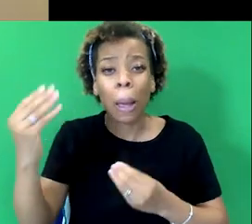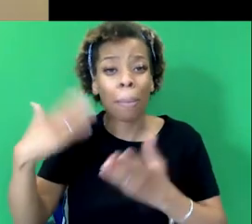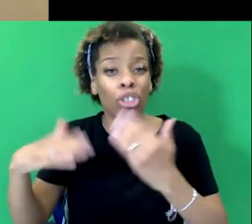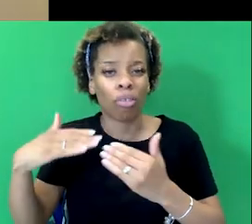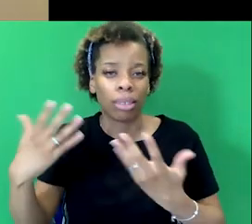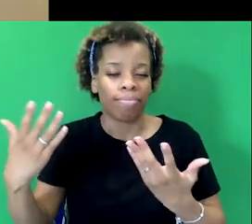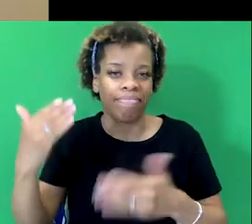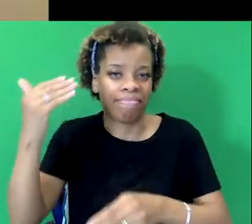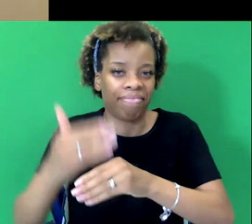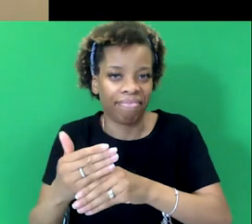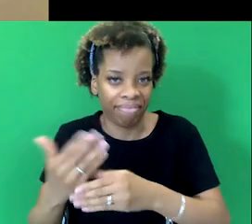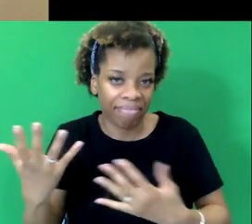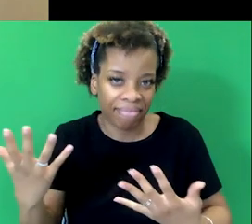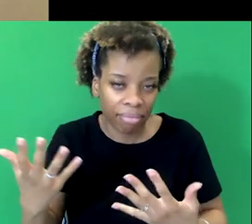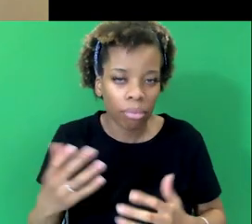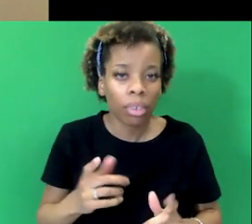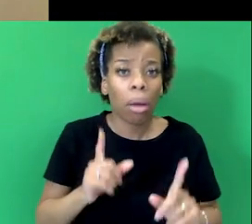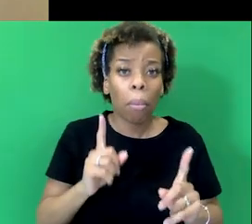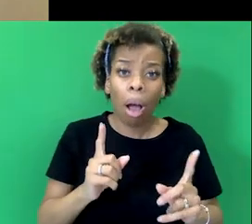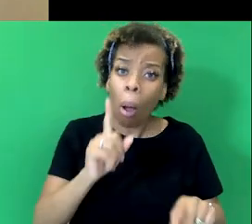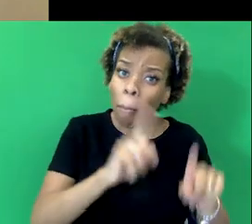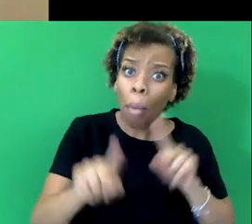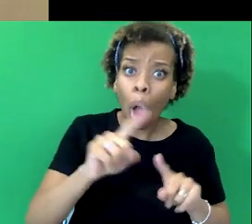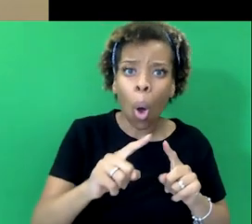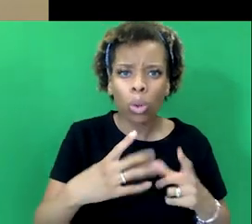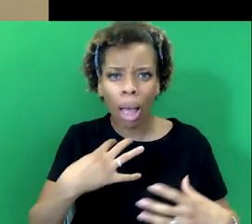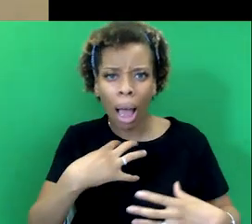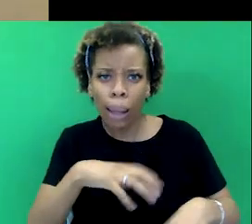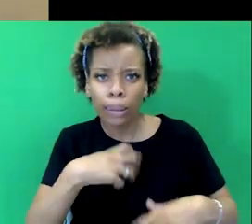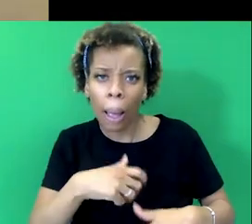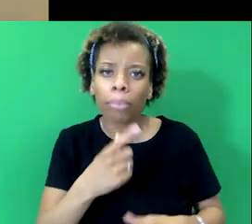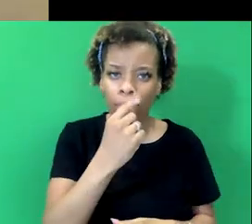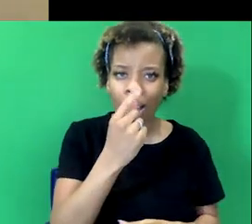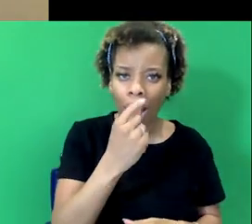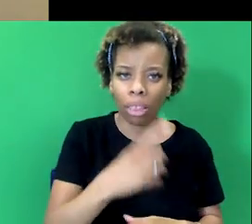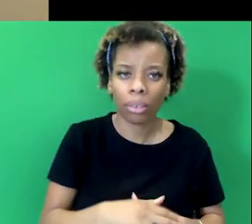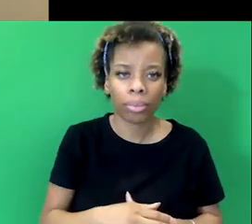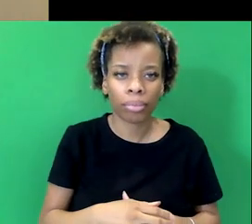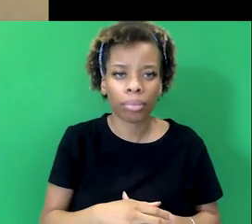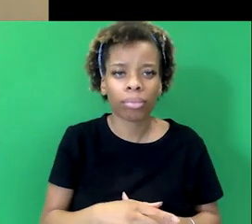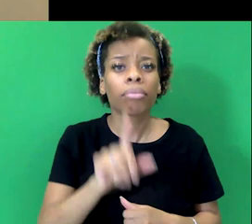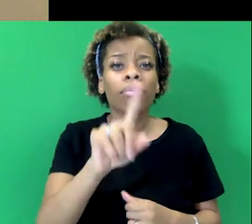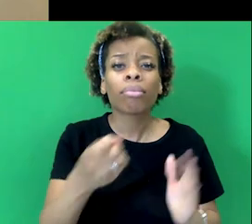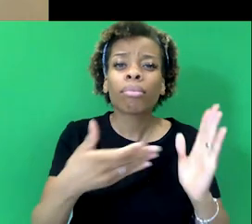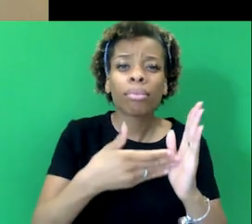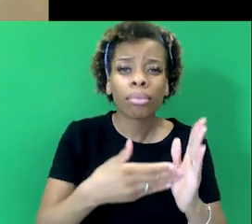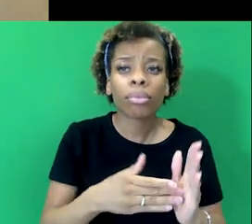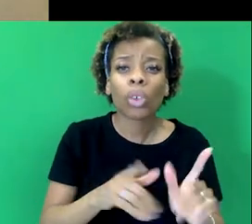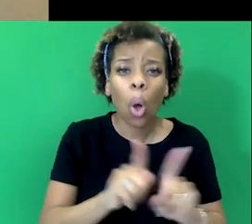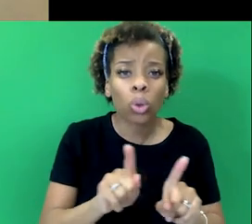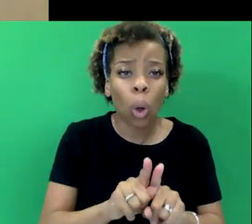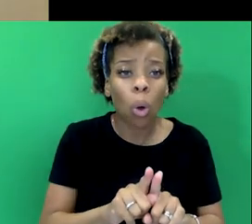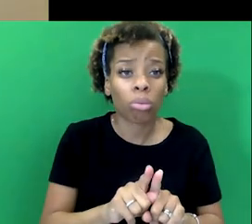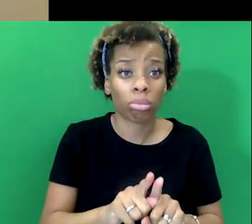the ivory towers don't, but a lot of people really do. Yeah. And just to pick up on your other point very quickly is that I